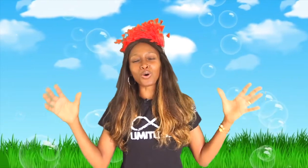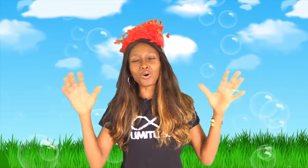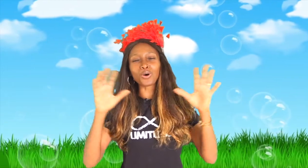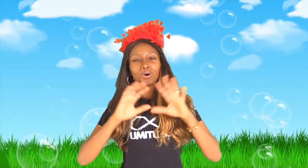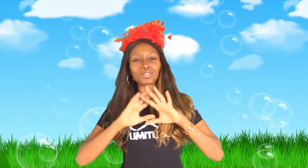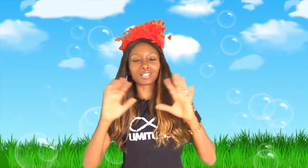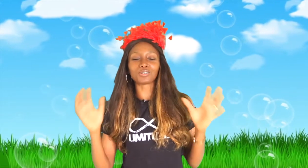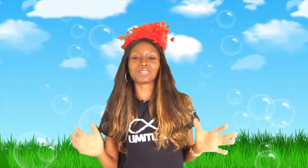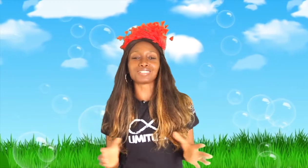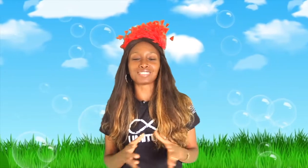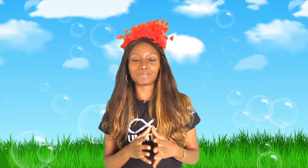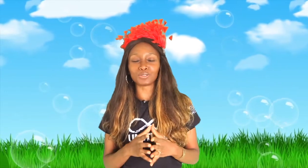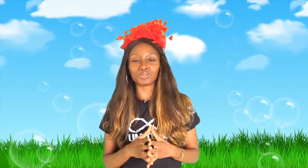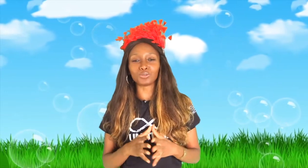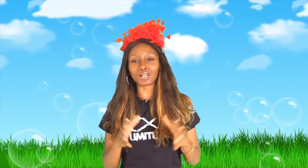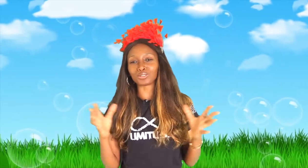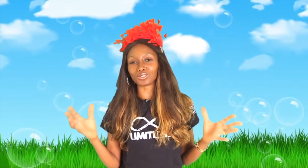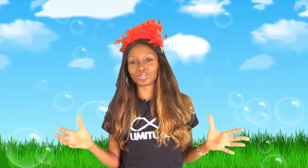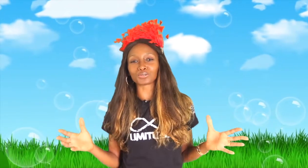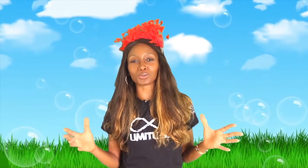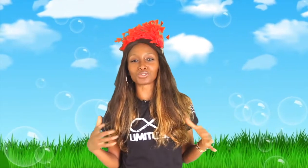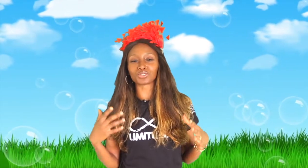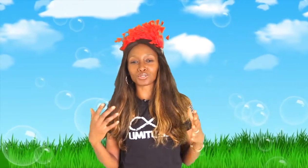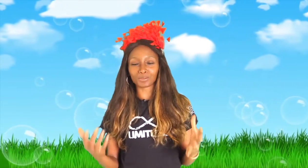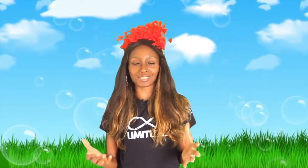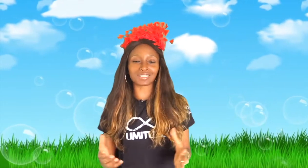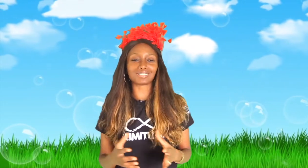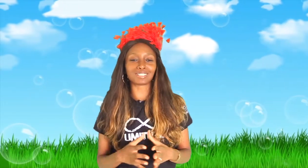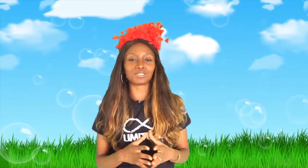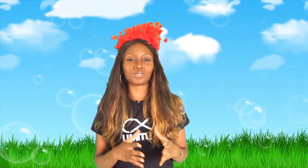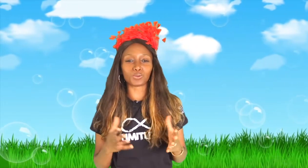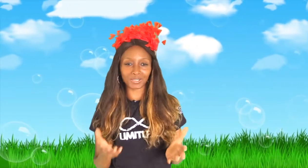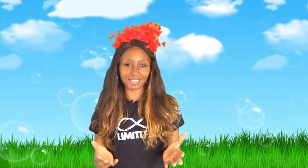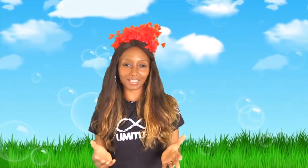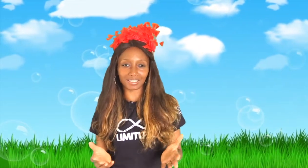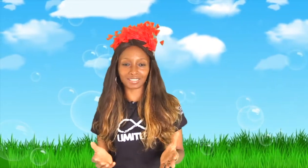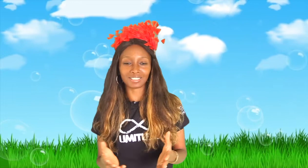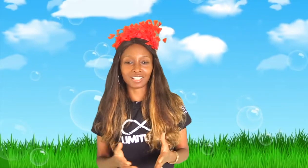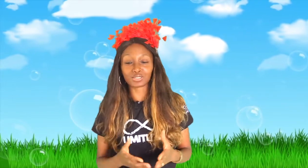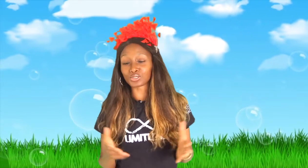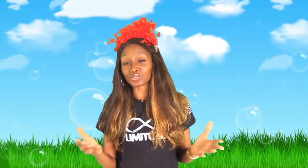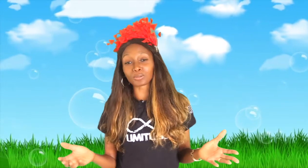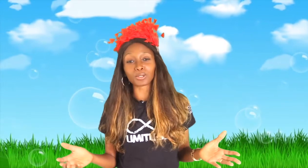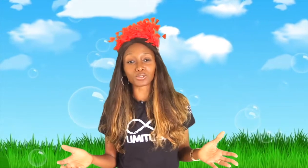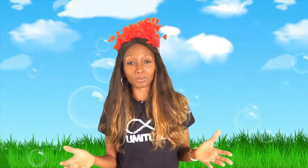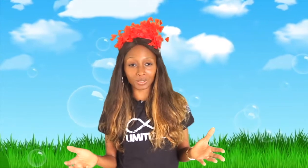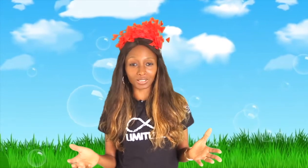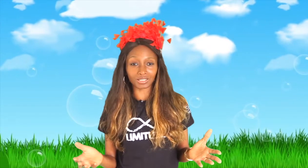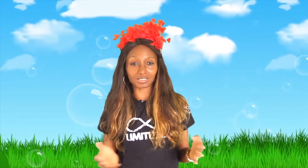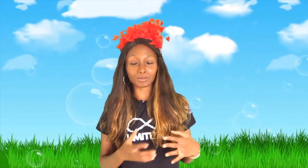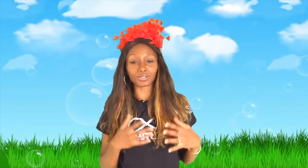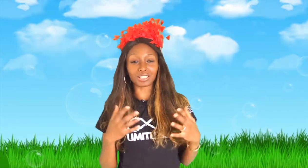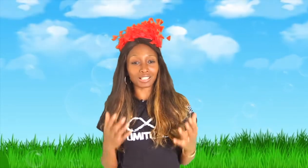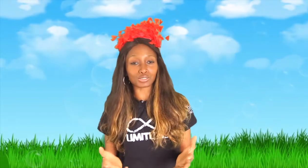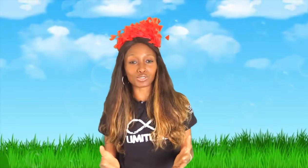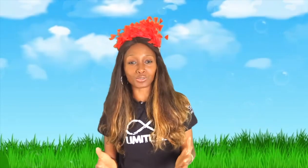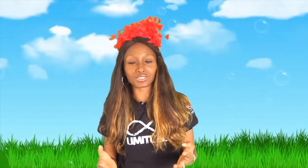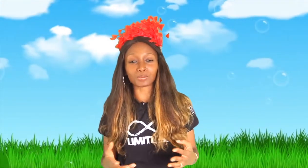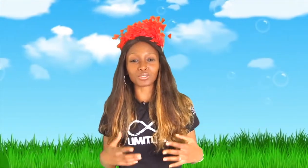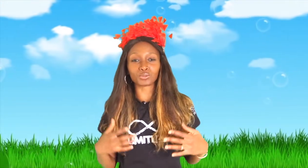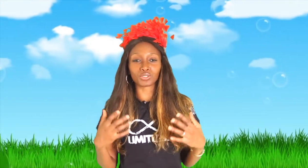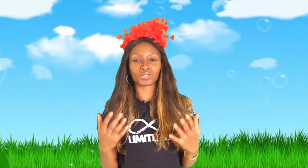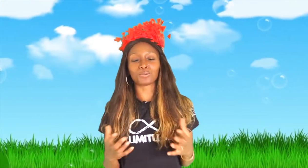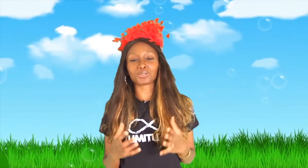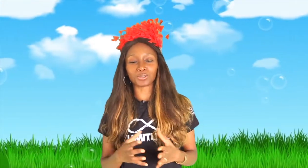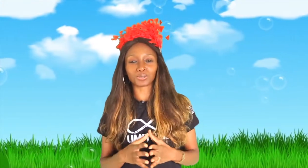of all that God has given you and your loved ones, you have come to say thank you once again. So it's not about your money. It's about the attitude.